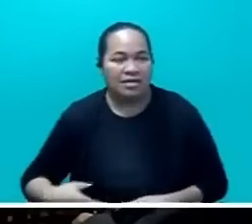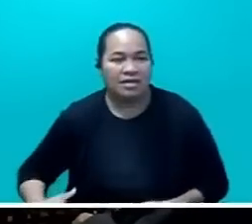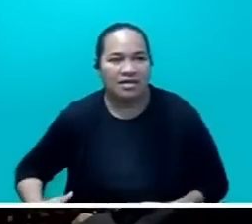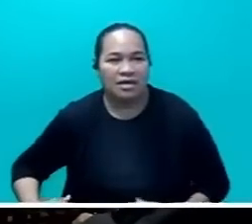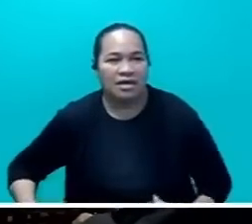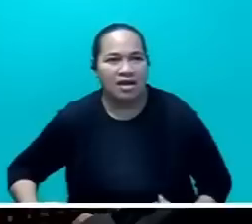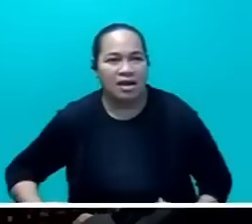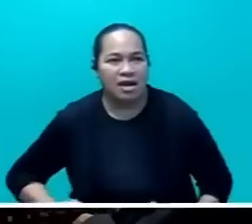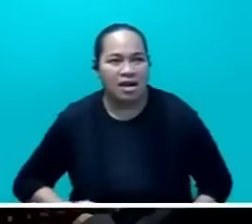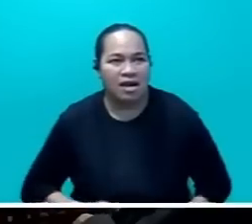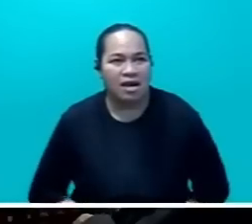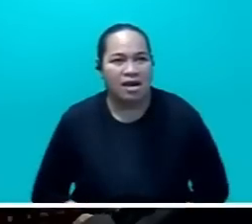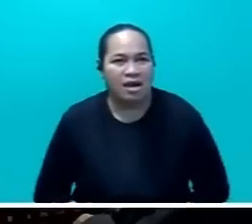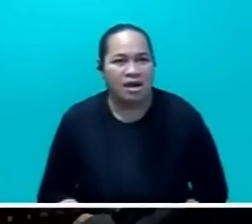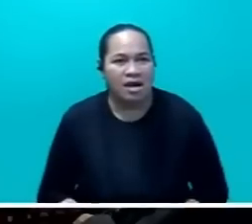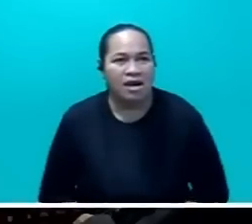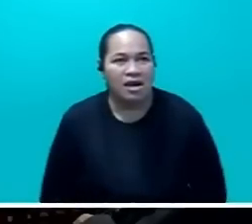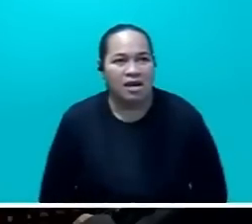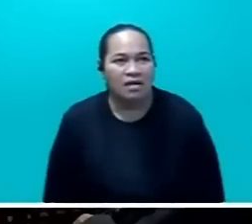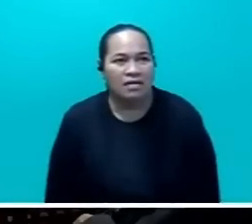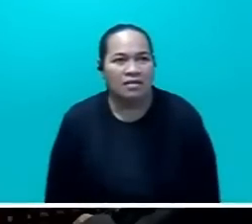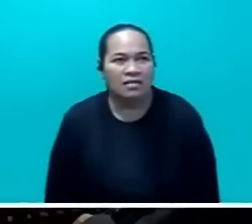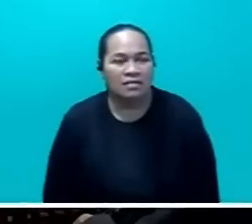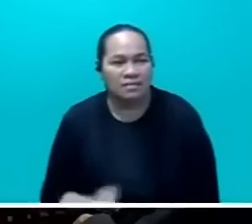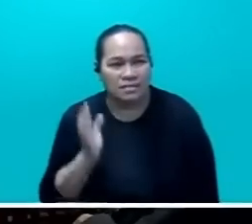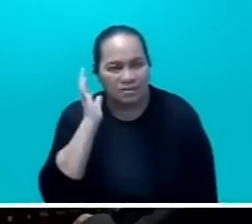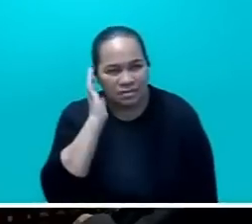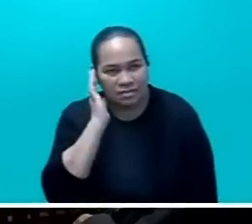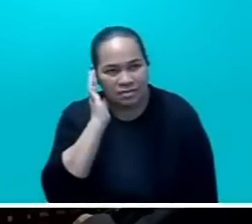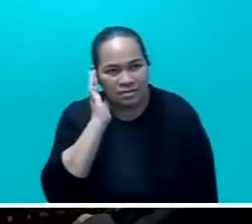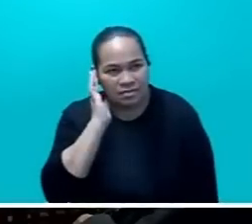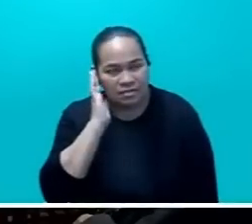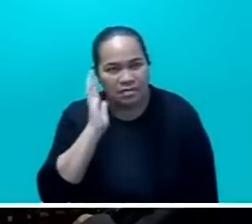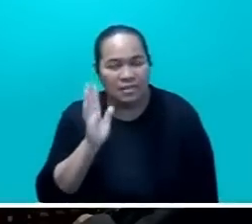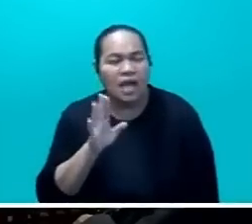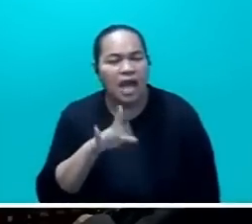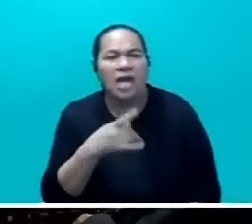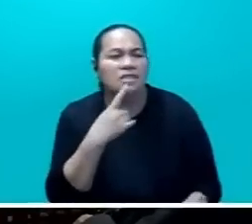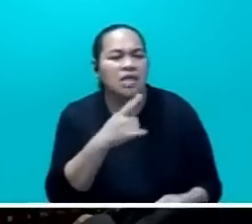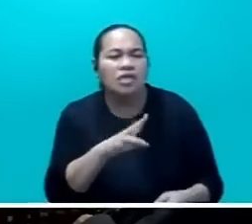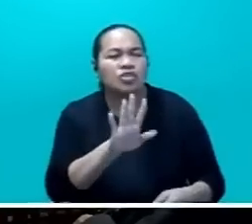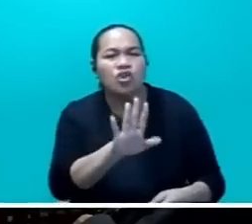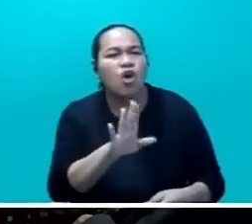Honourable. And I hope it's clear. It's kind of clarification, Mr. Speaker. I'm asking is, you quote